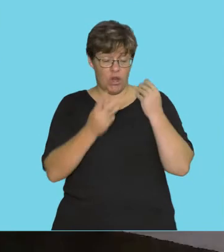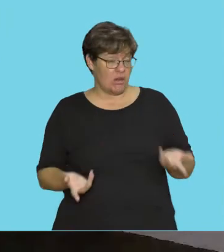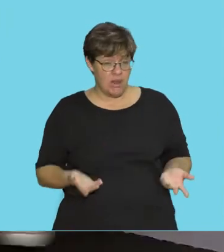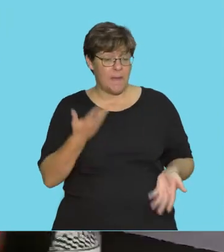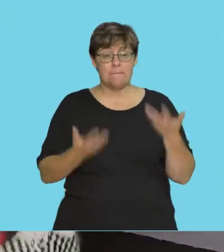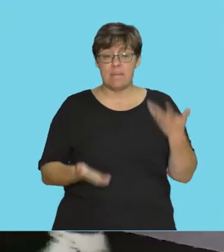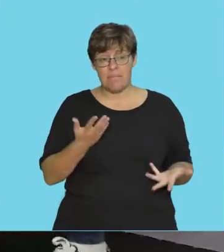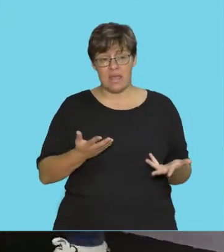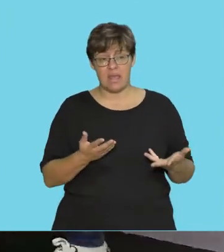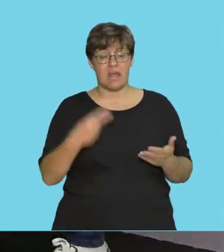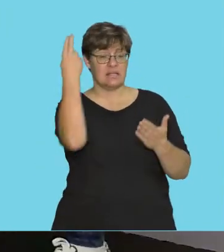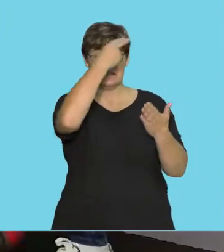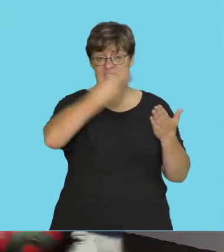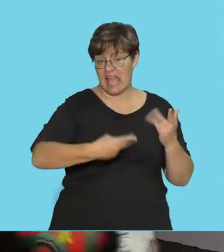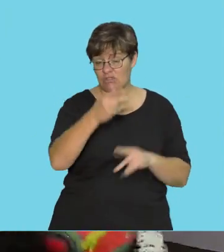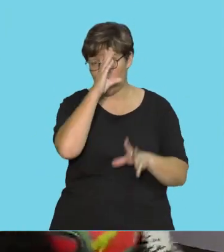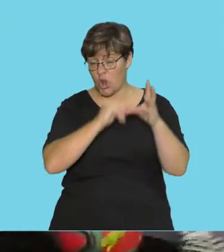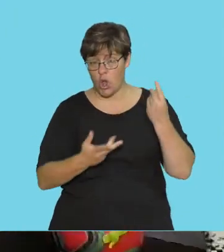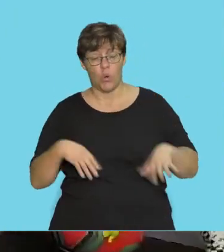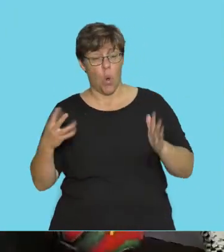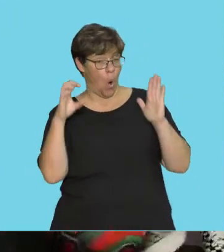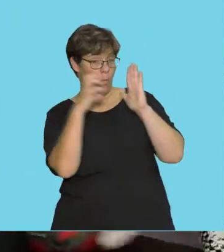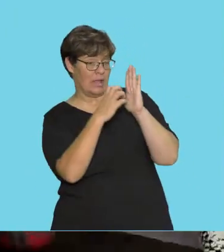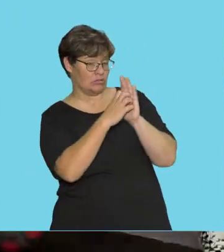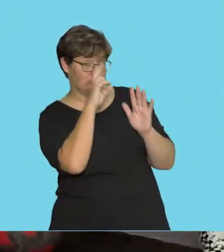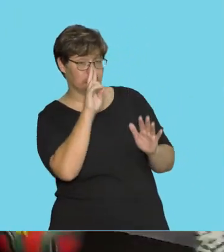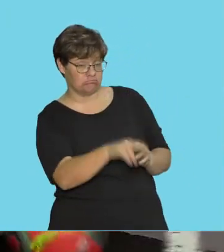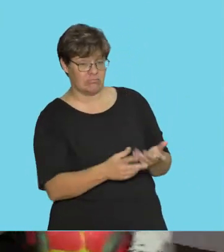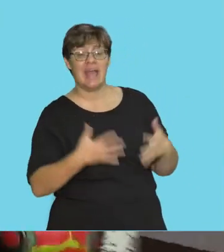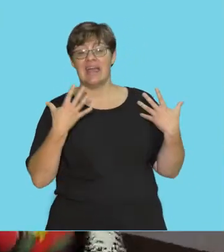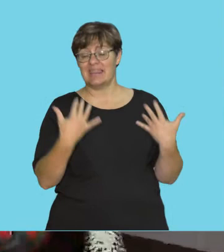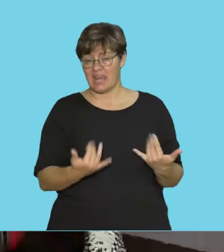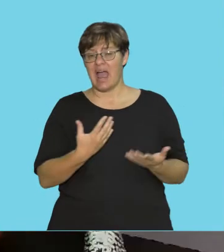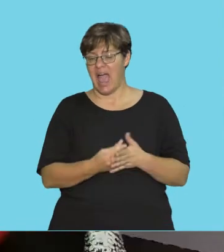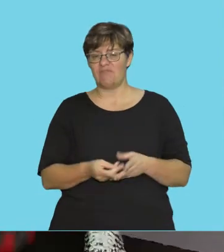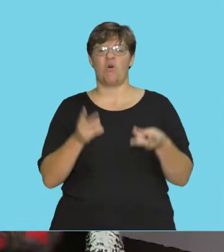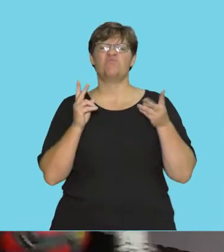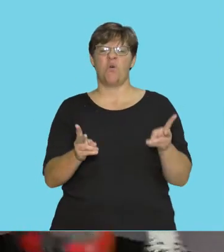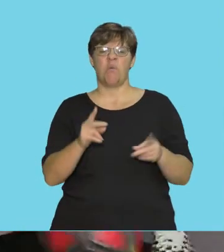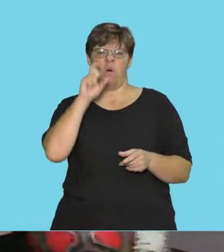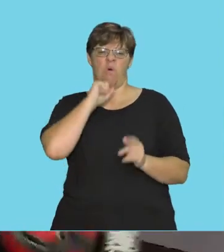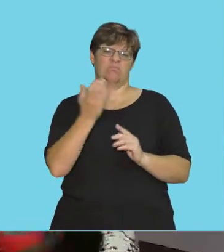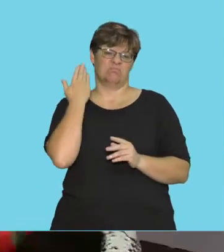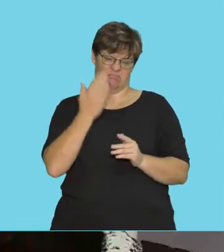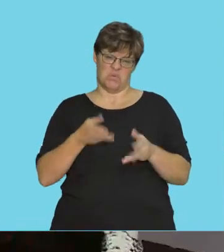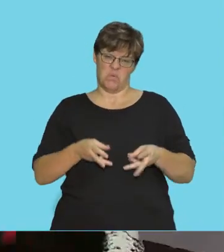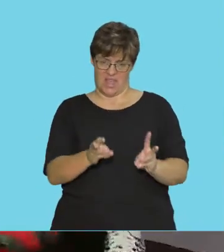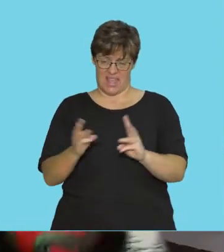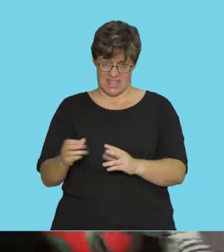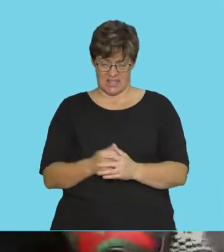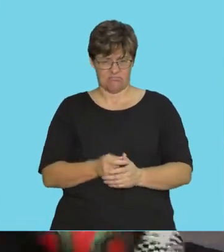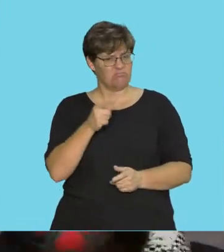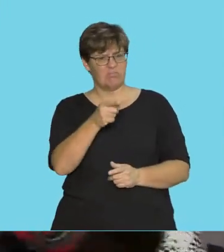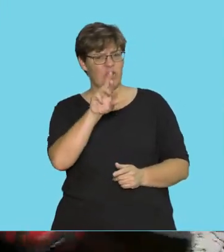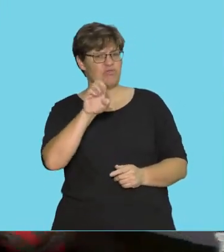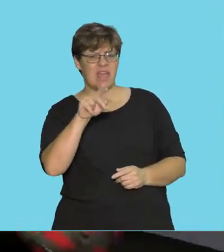learning. Are you needing to sketch while you're learning or watch pictures? And then we've got the more conventional way.